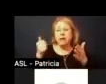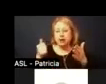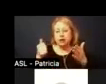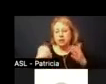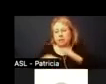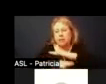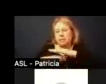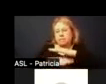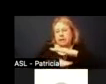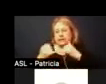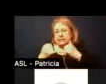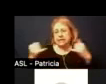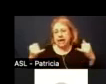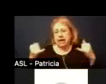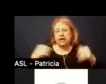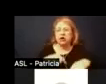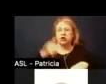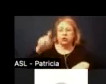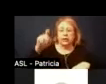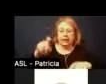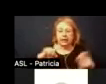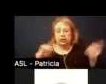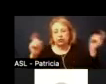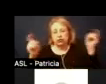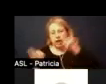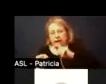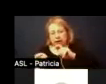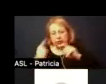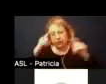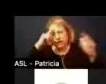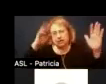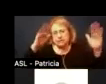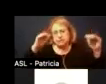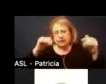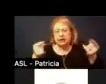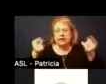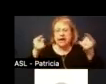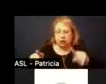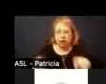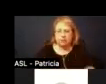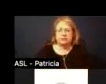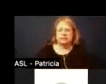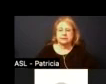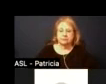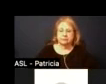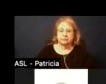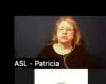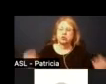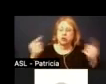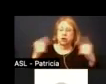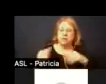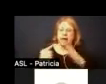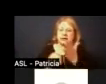some adjustments in those expected outcomes so we'll come back to you around that question